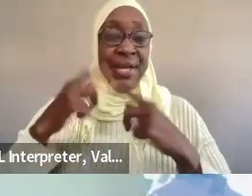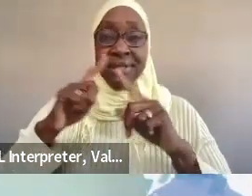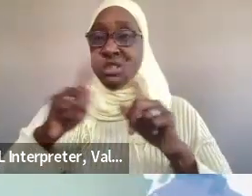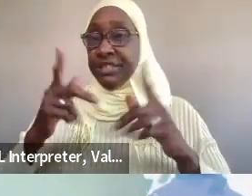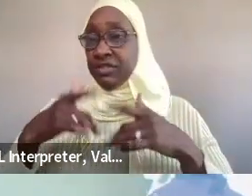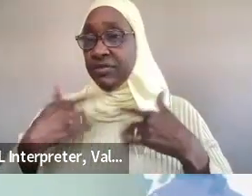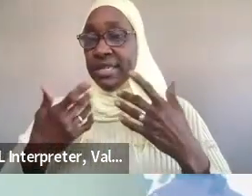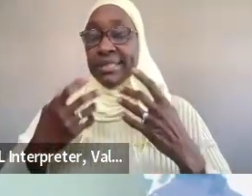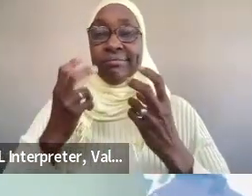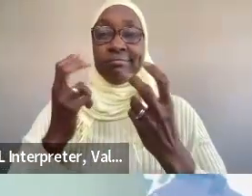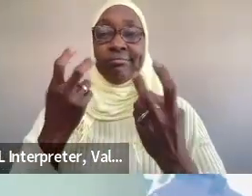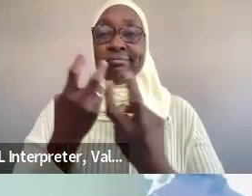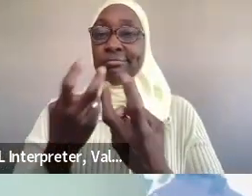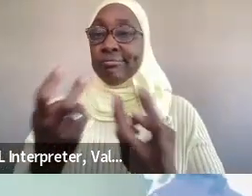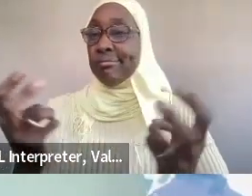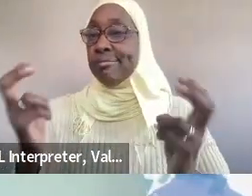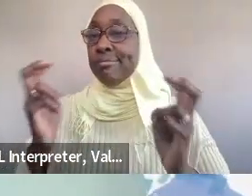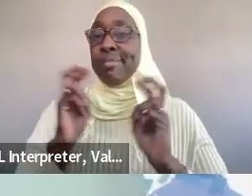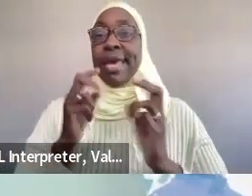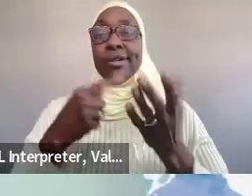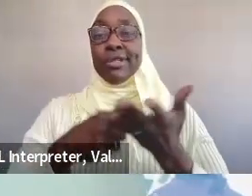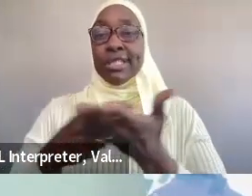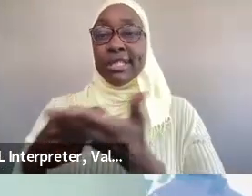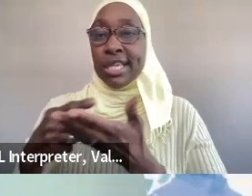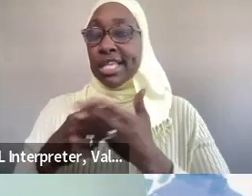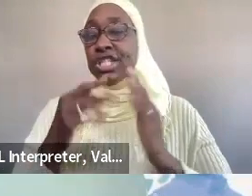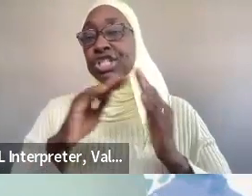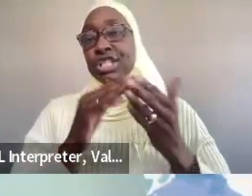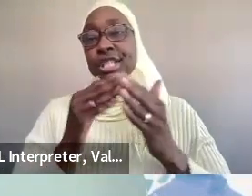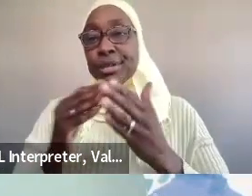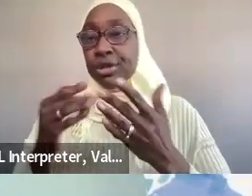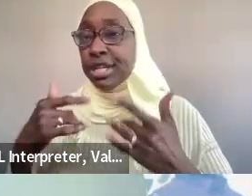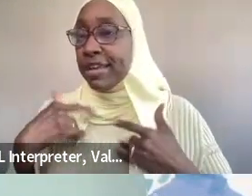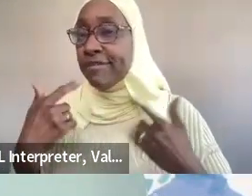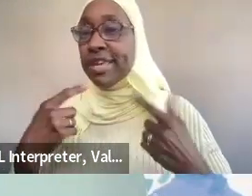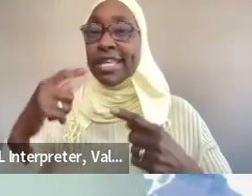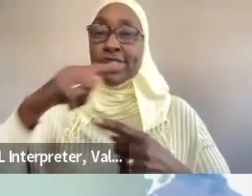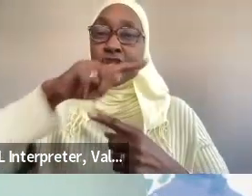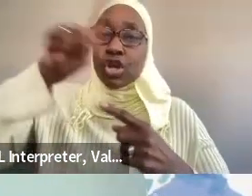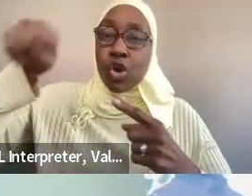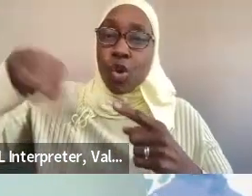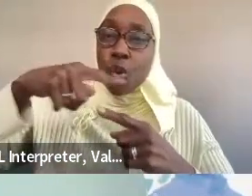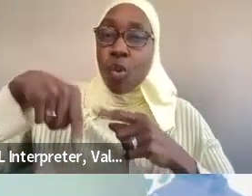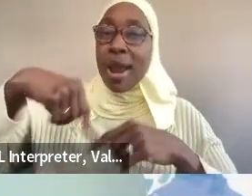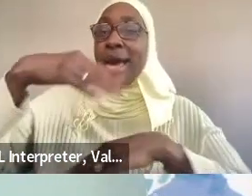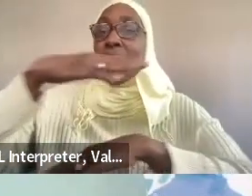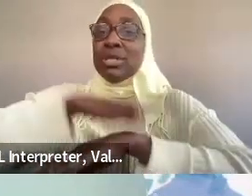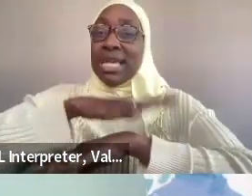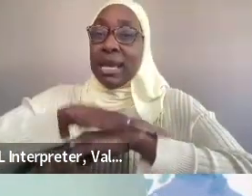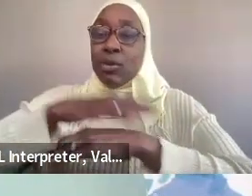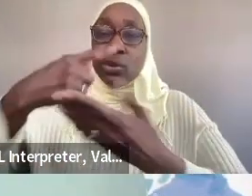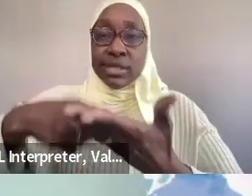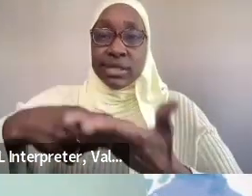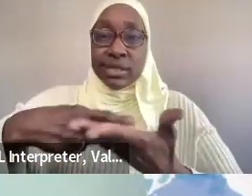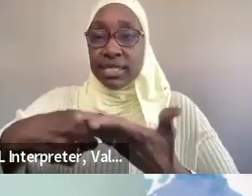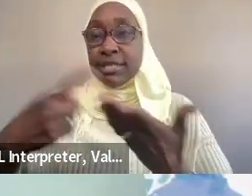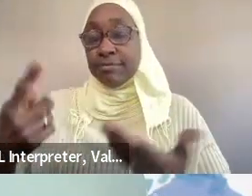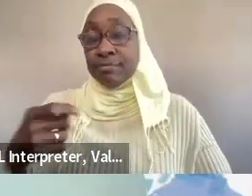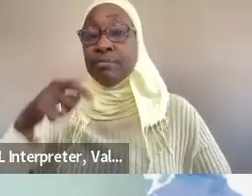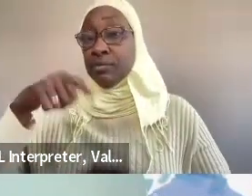events, general roundtable discussions. And then this year, we had